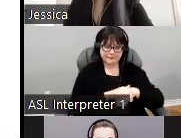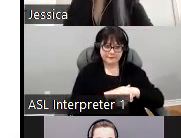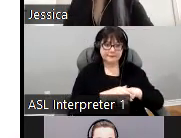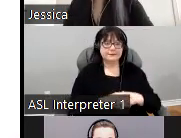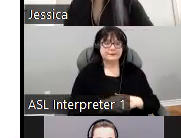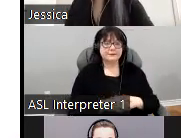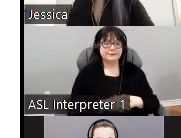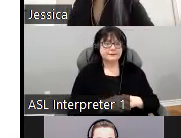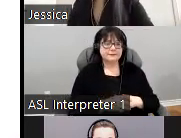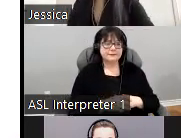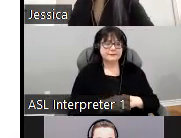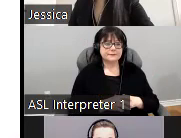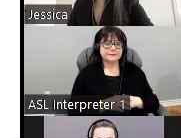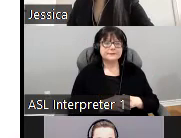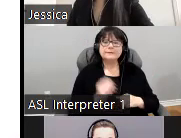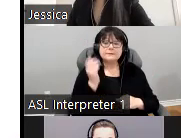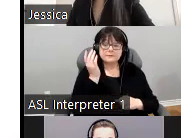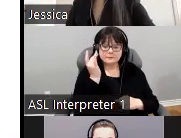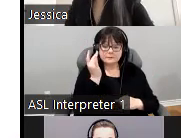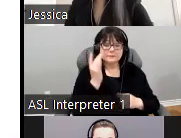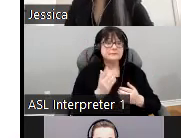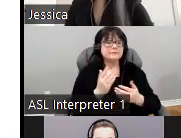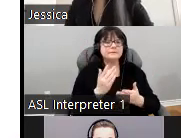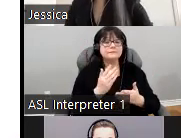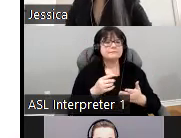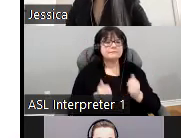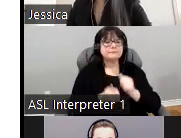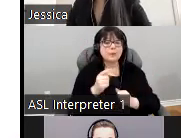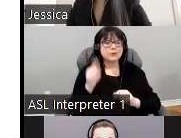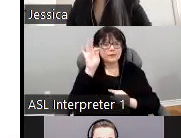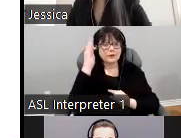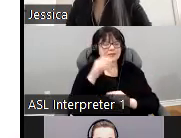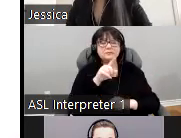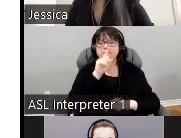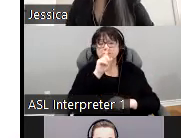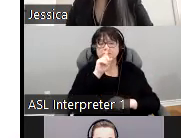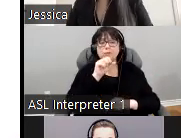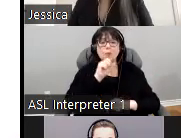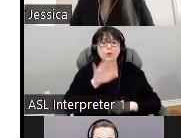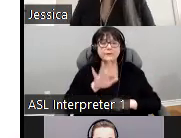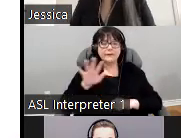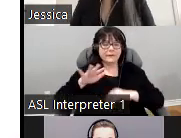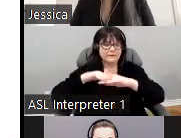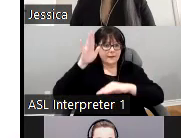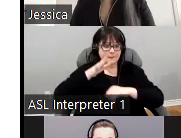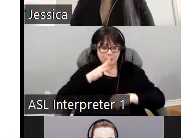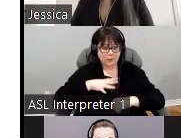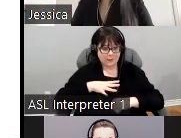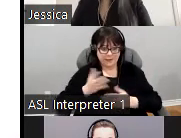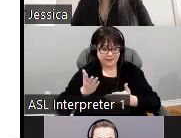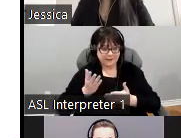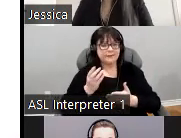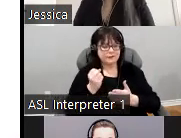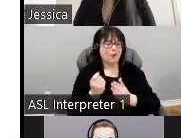inclusion criteria, as it did not focus on older women aged 55 and over. But our team and